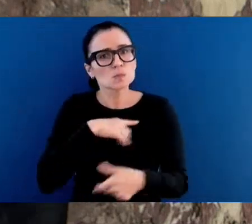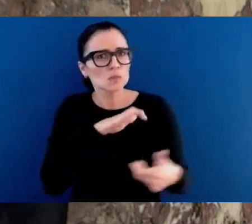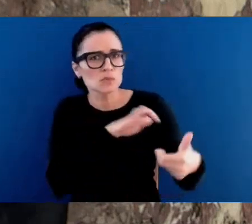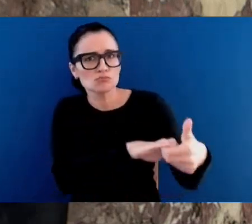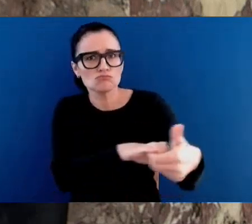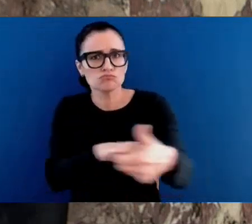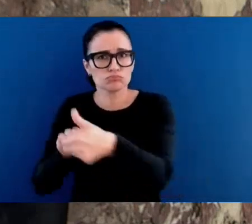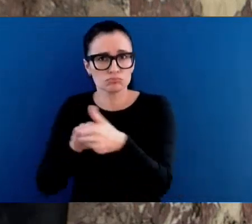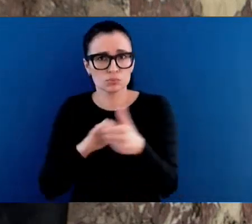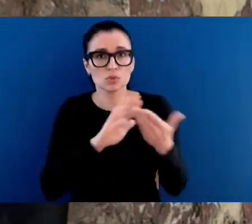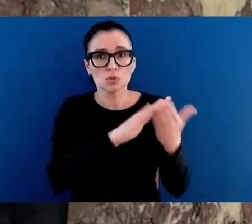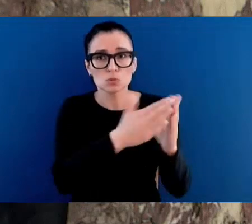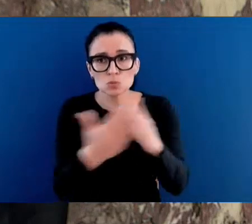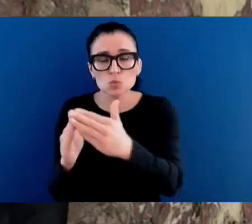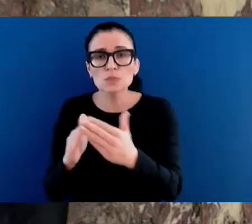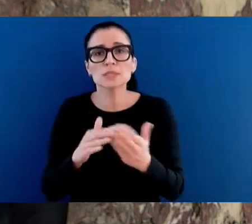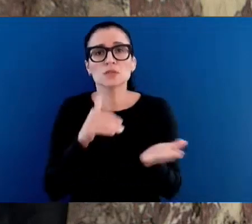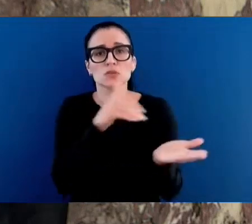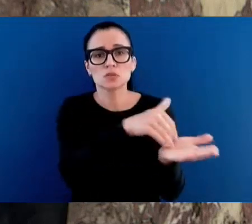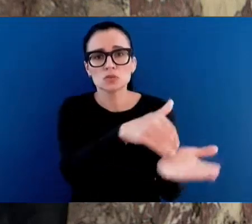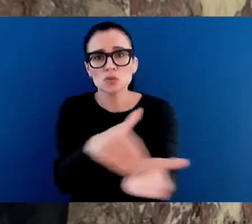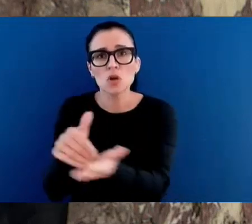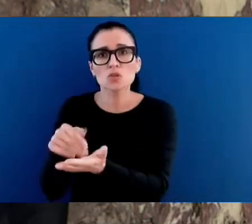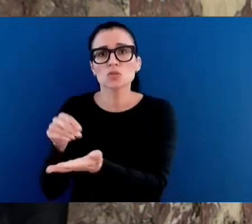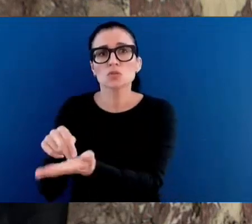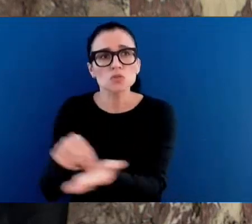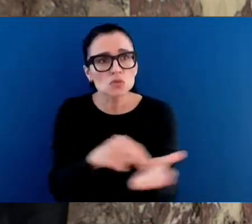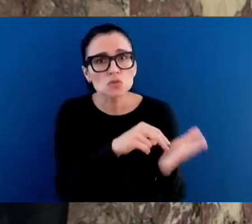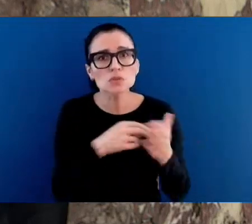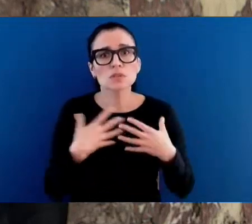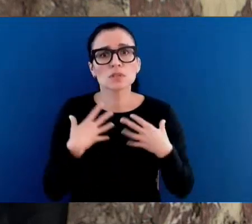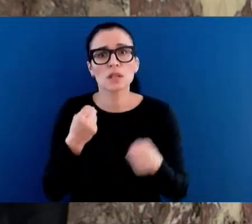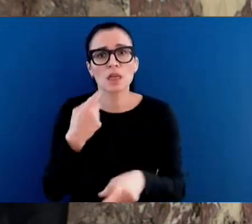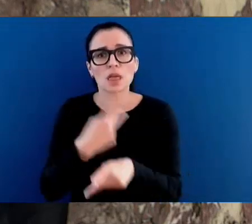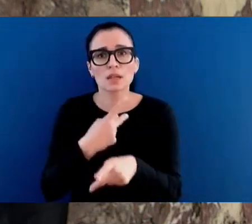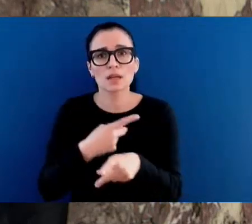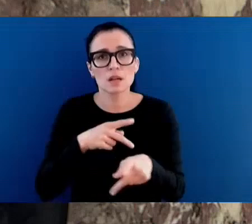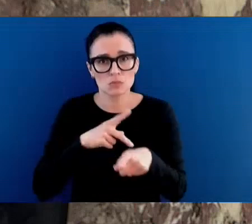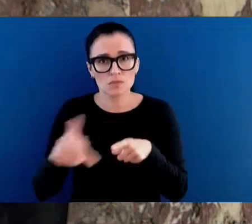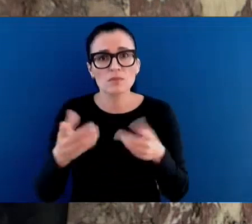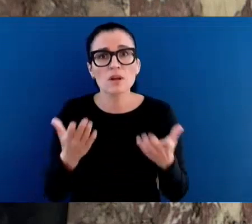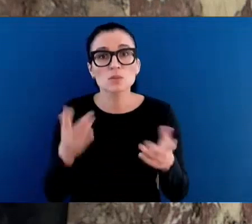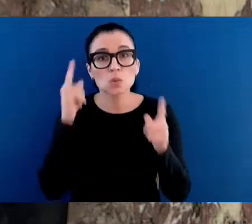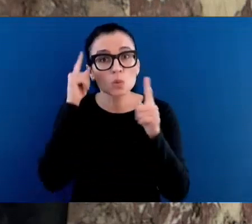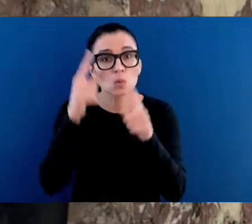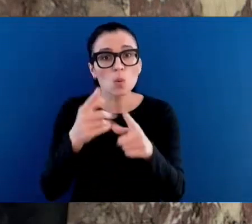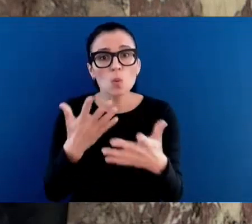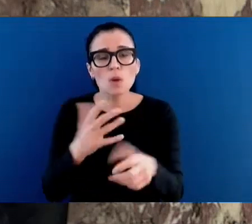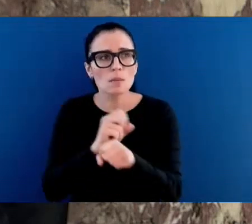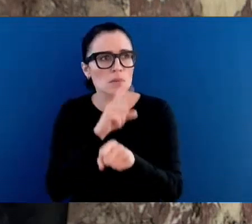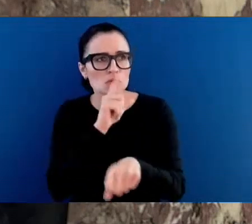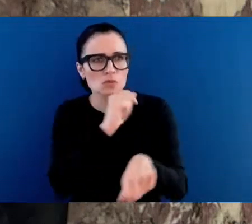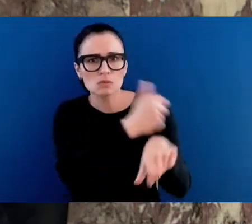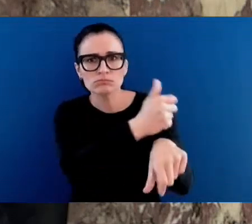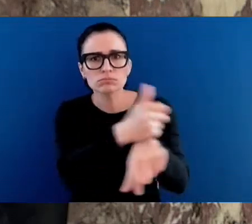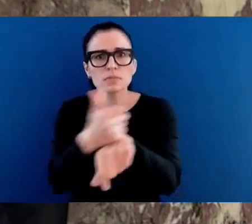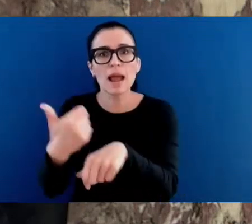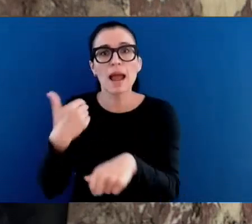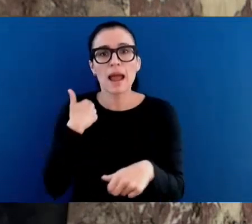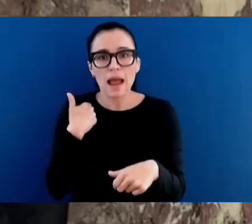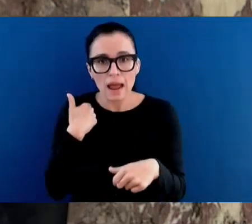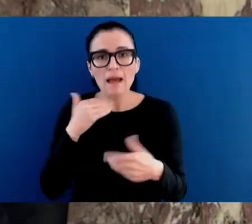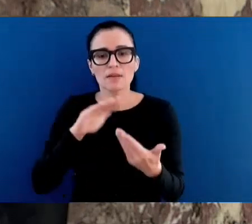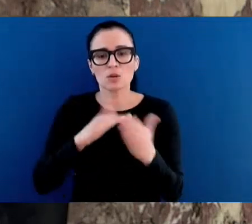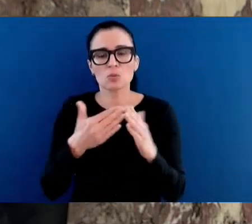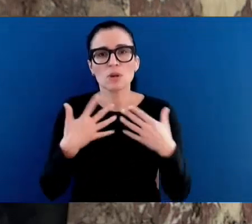everywhere to establish community health centers in communities across BC, from Rutland, Honourable Speaker, to Lake